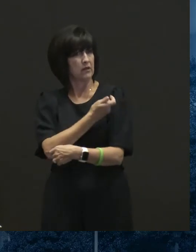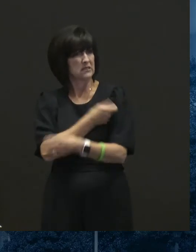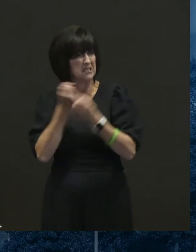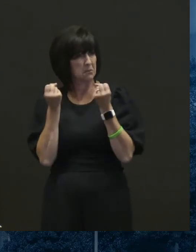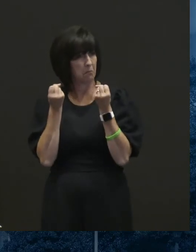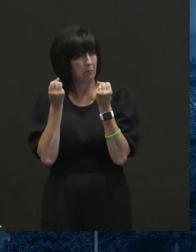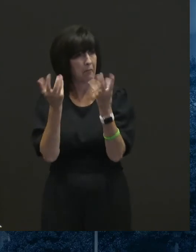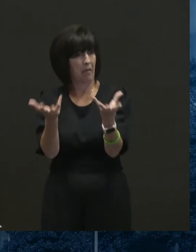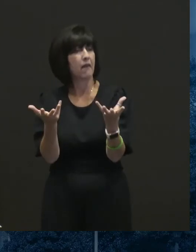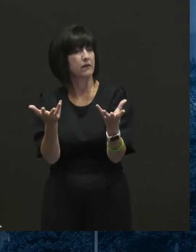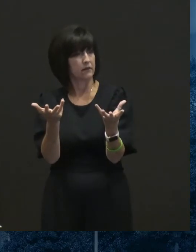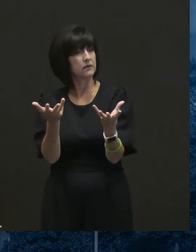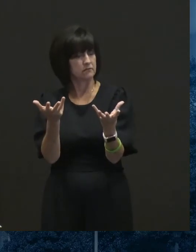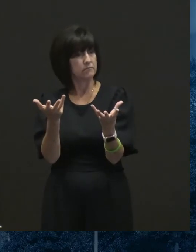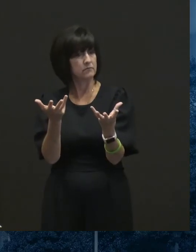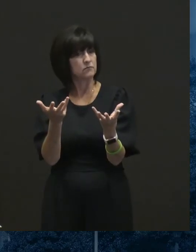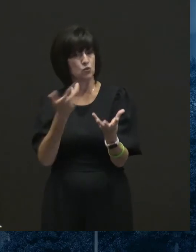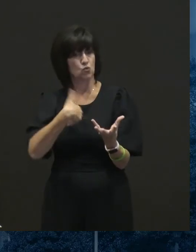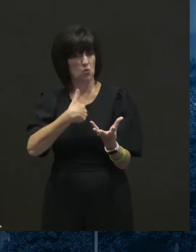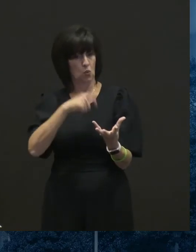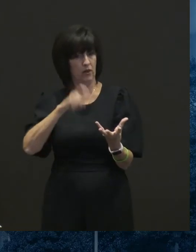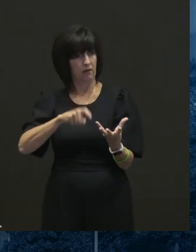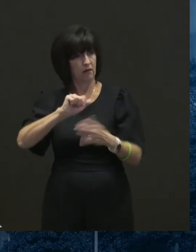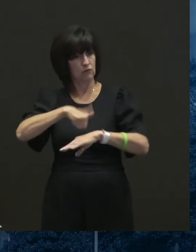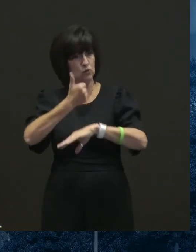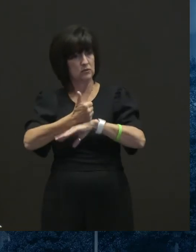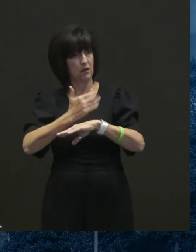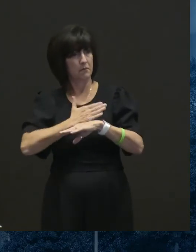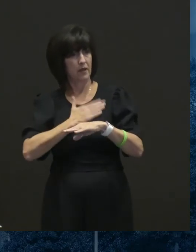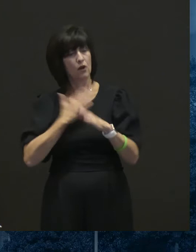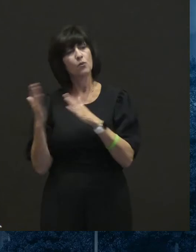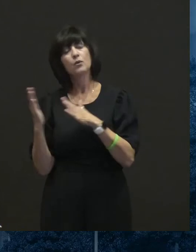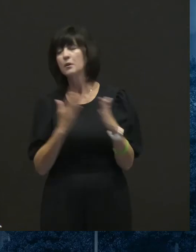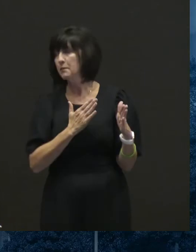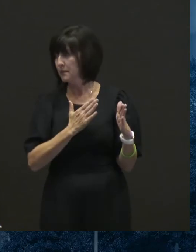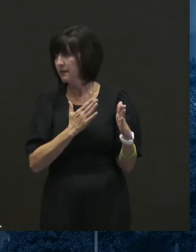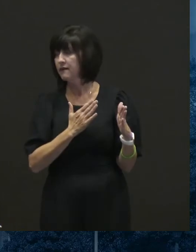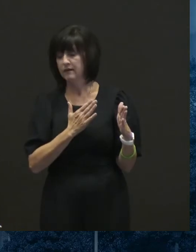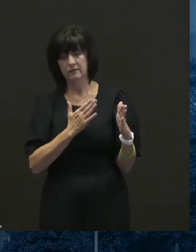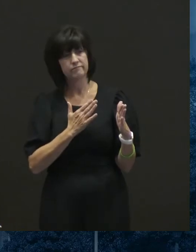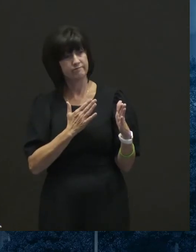into our plans. But we have